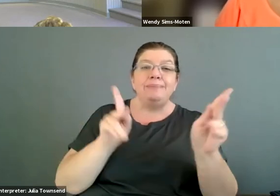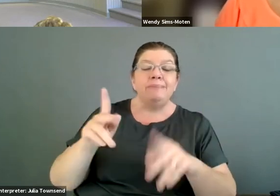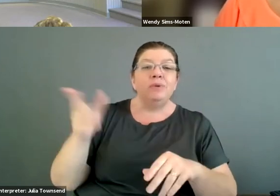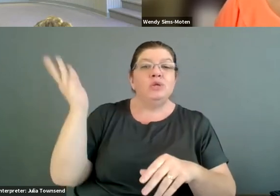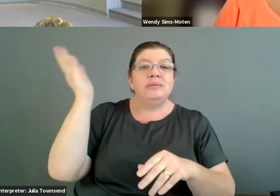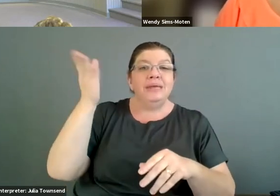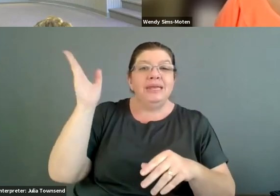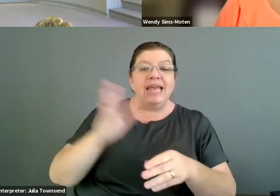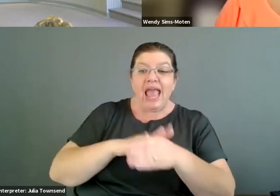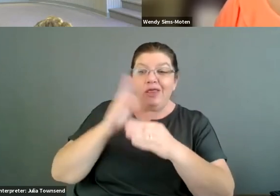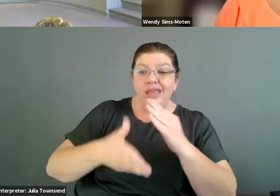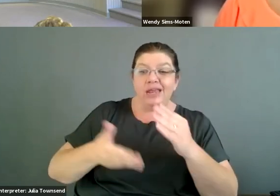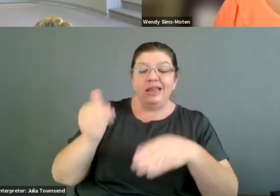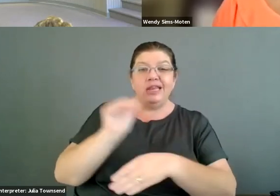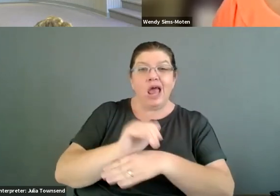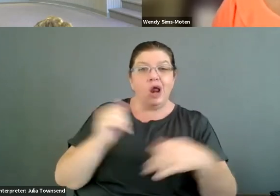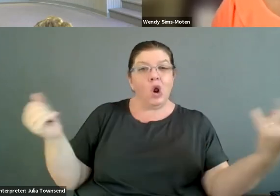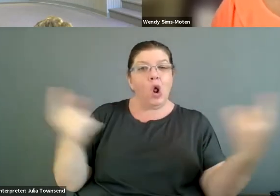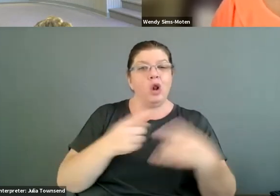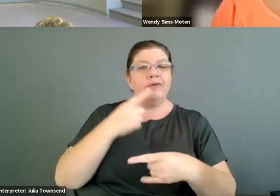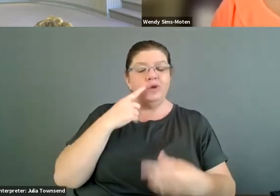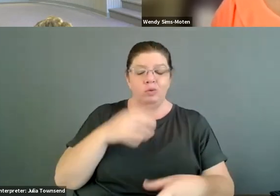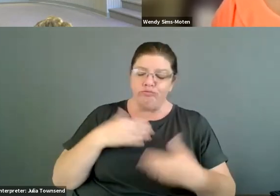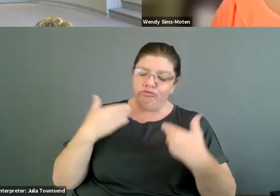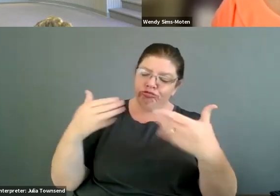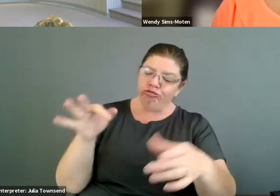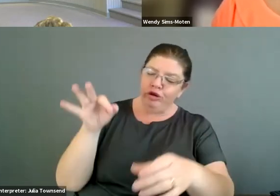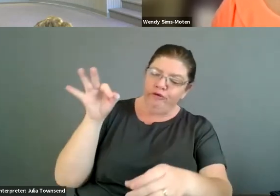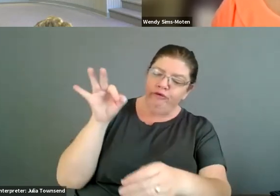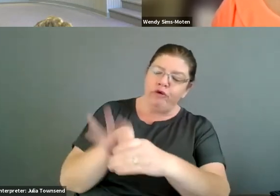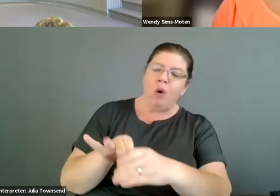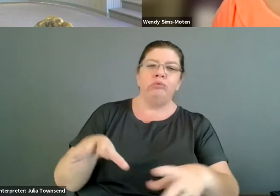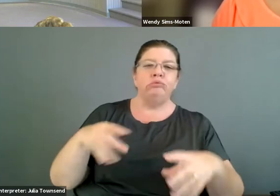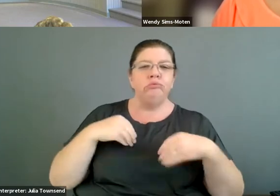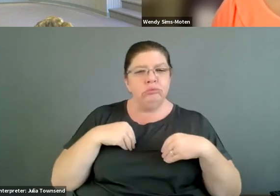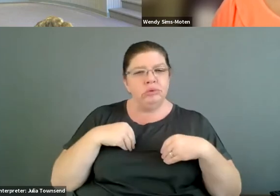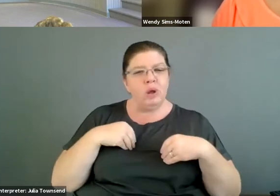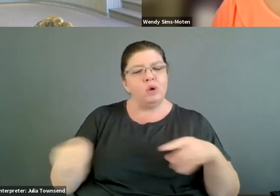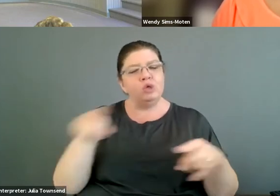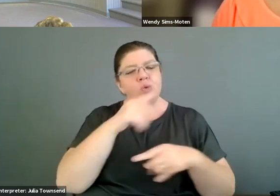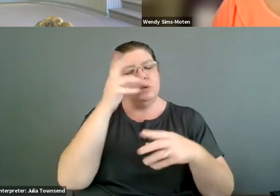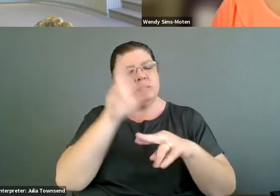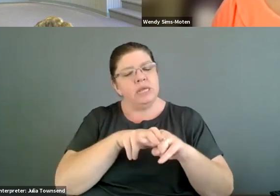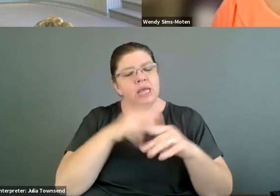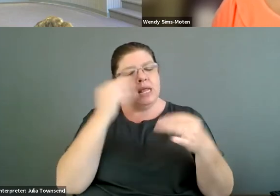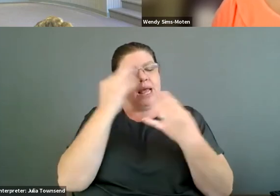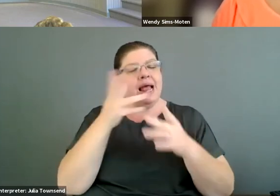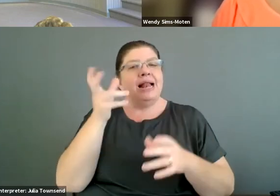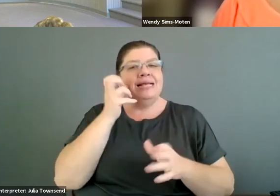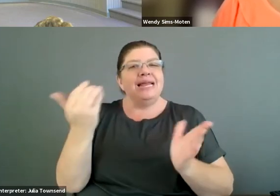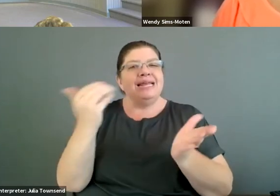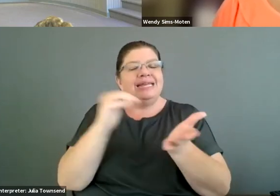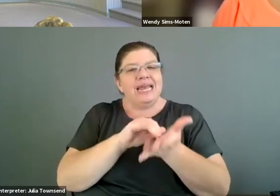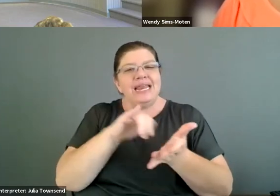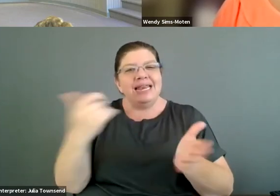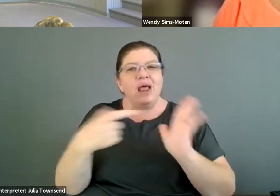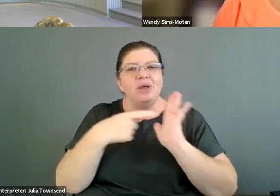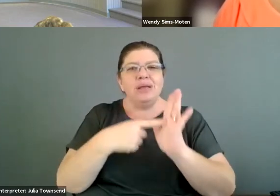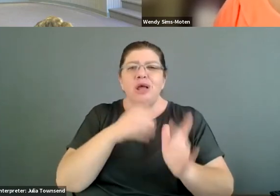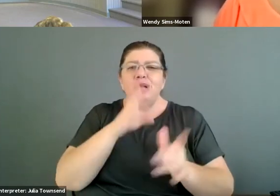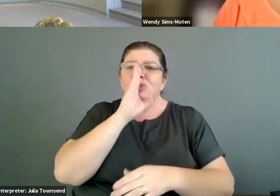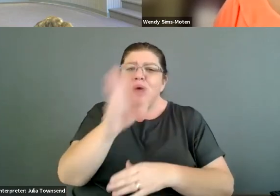the night, you all bowed your heads and cast your vote. I would like you to sit there right now and listen again to another example straight from the book